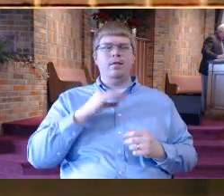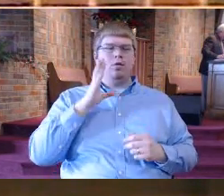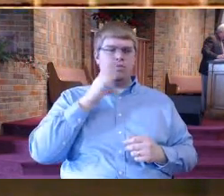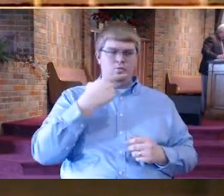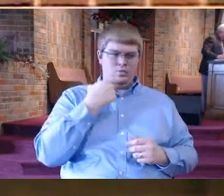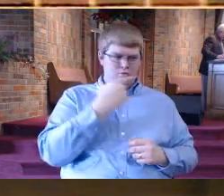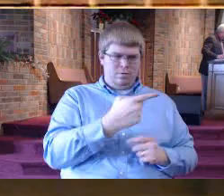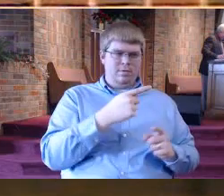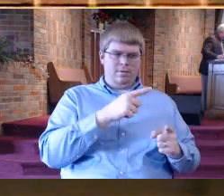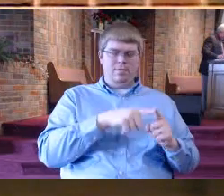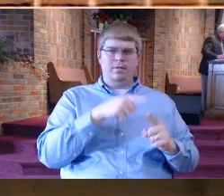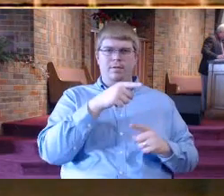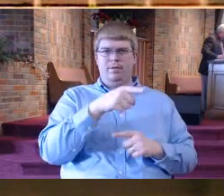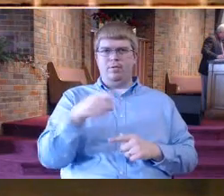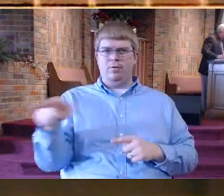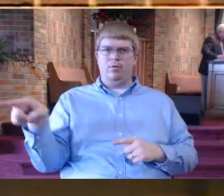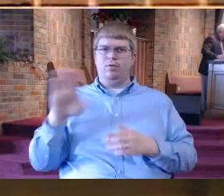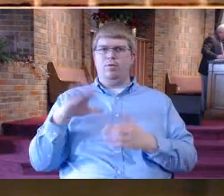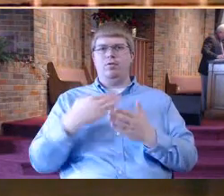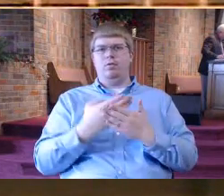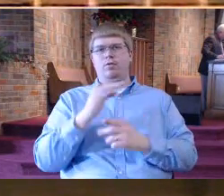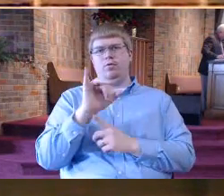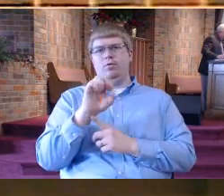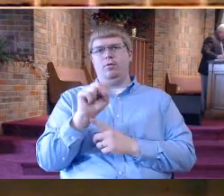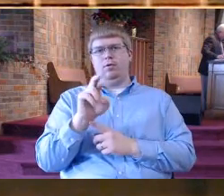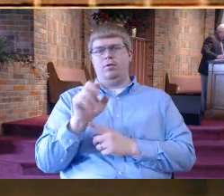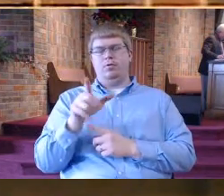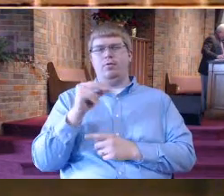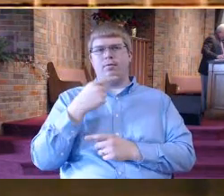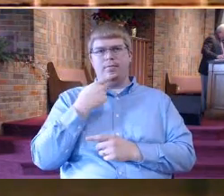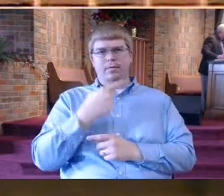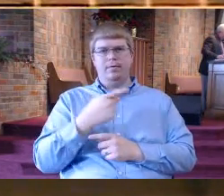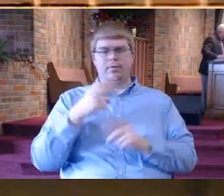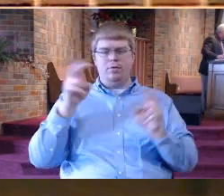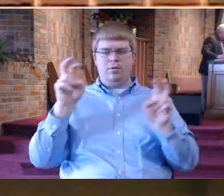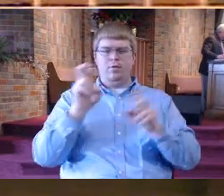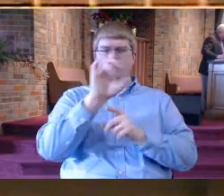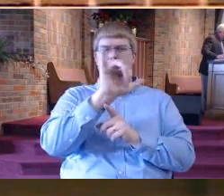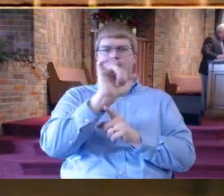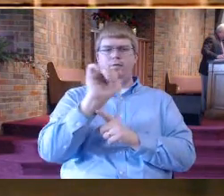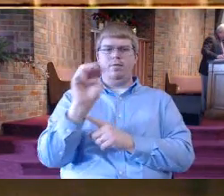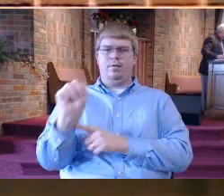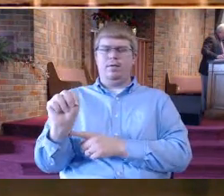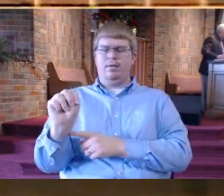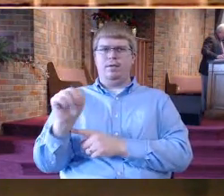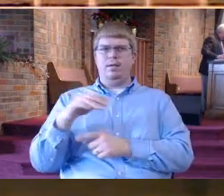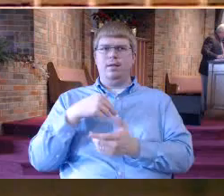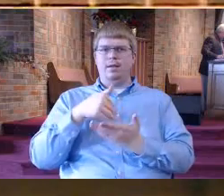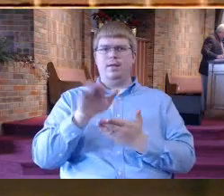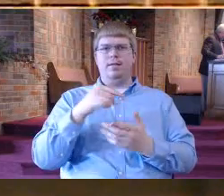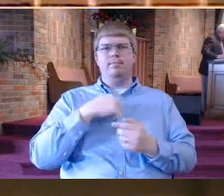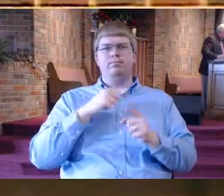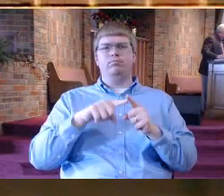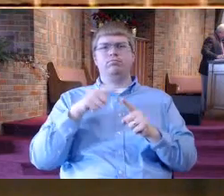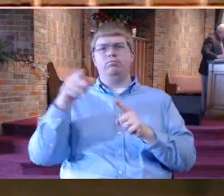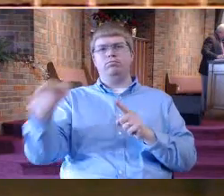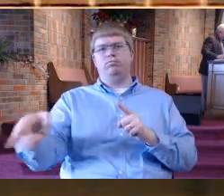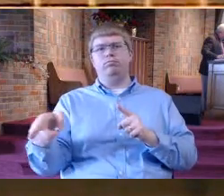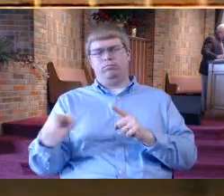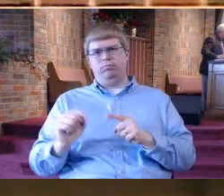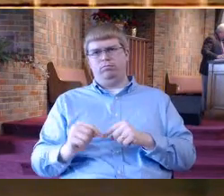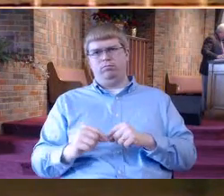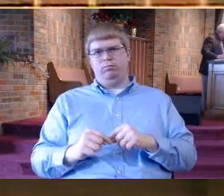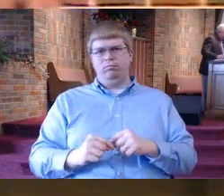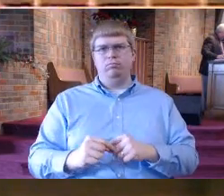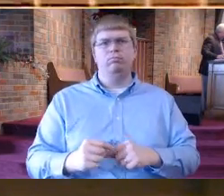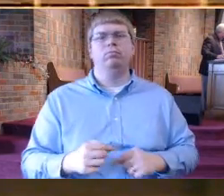Israel, I am has sent me to you. Moreover, God said to Moses, thus